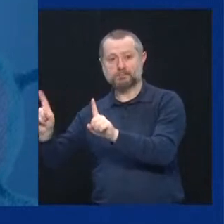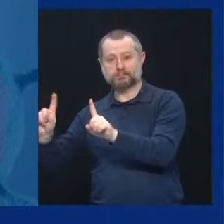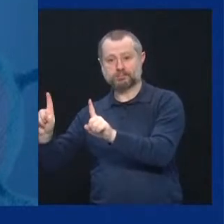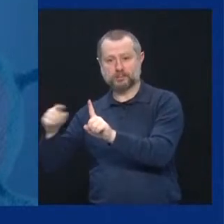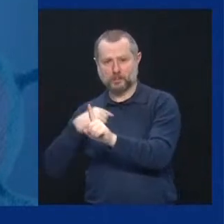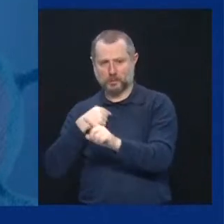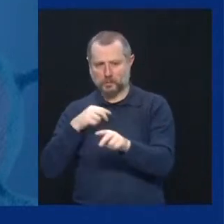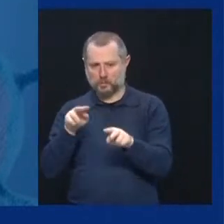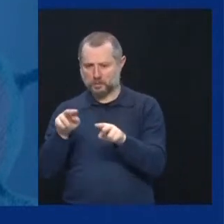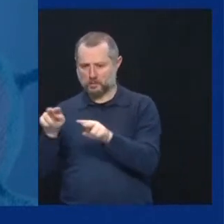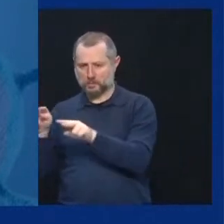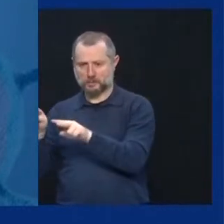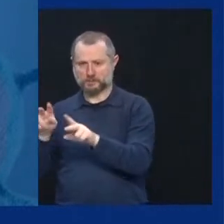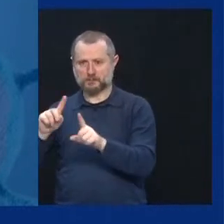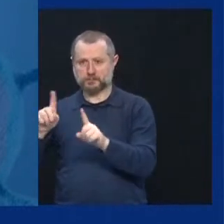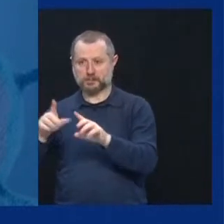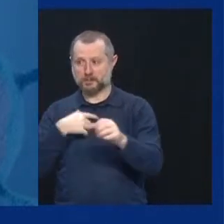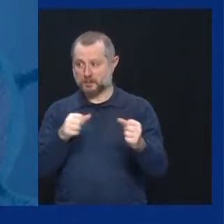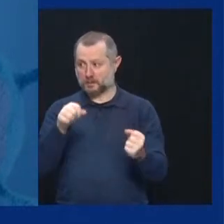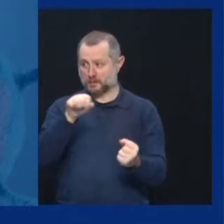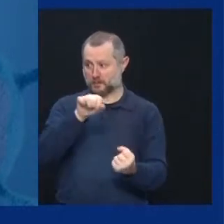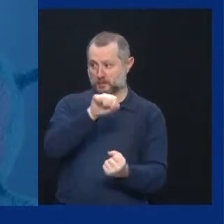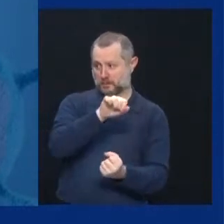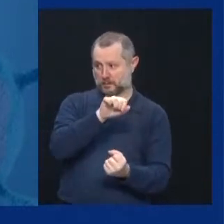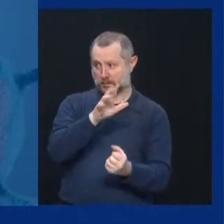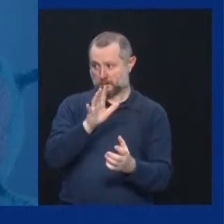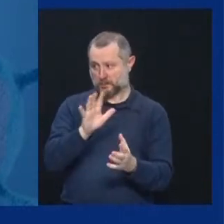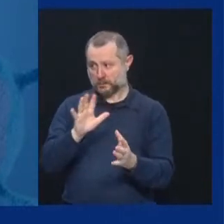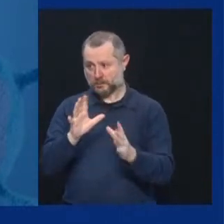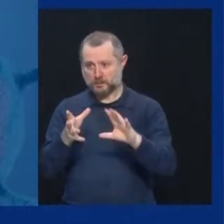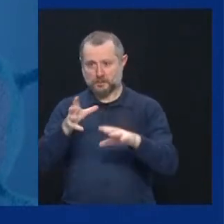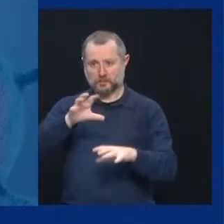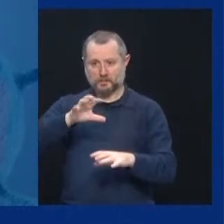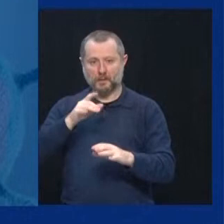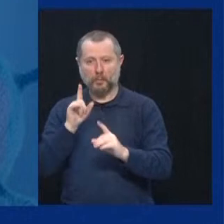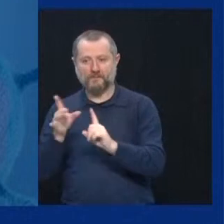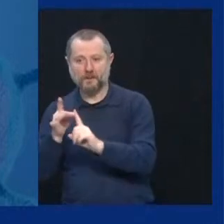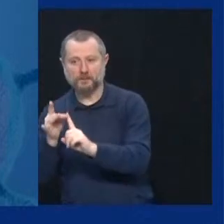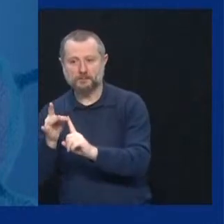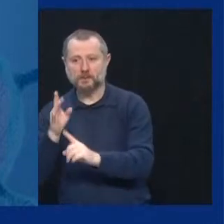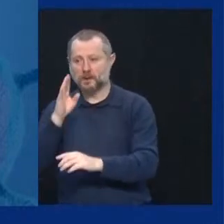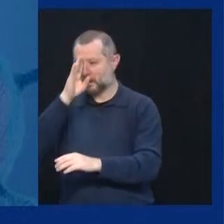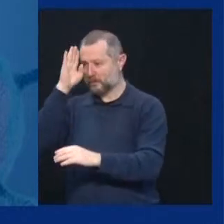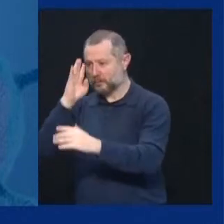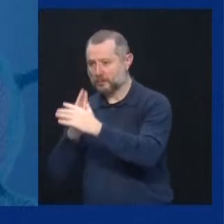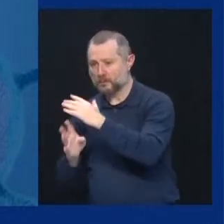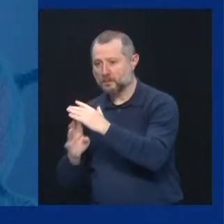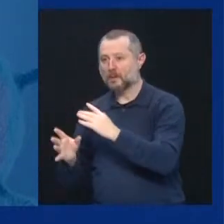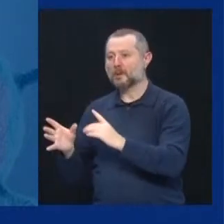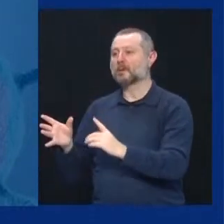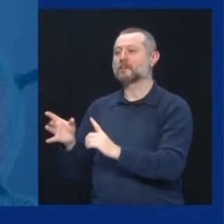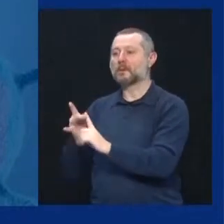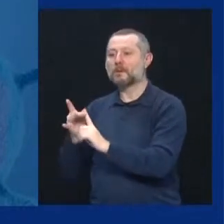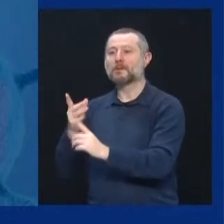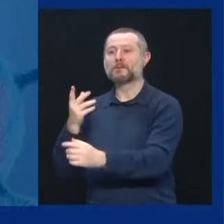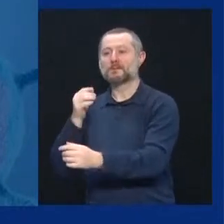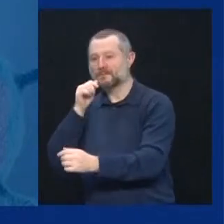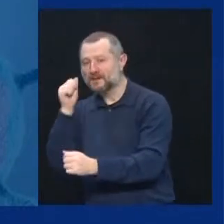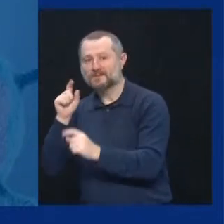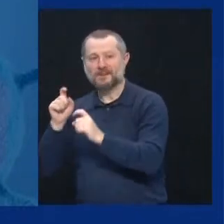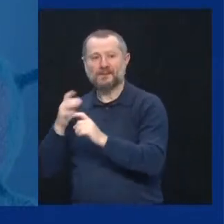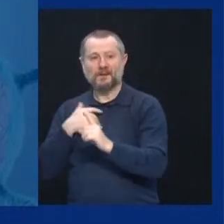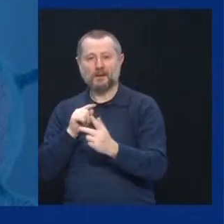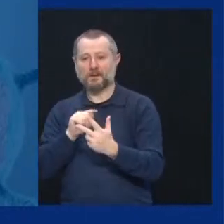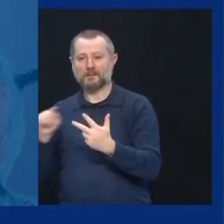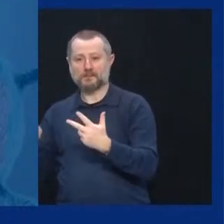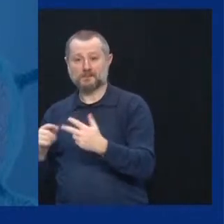calibrate reopening. Watch the infection rate, watch the hospitalization rate, watch the positivity rate. And